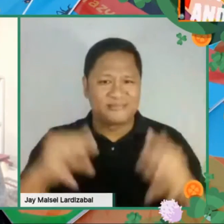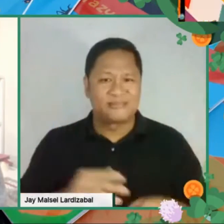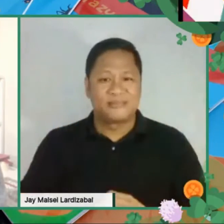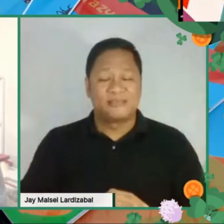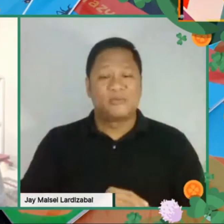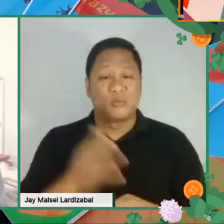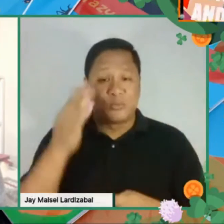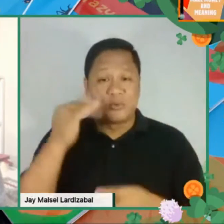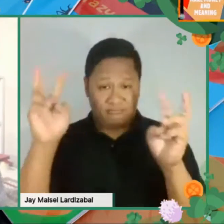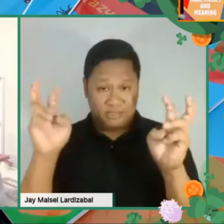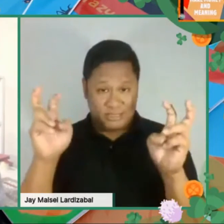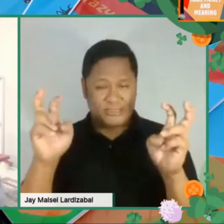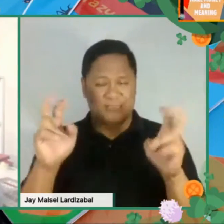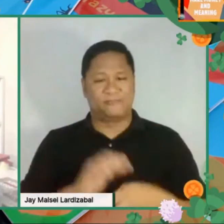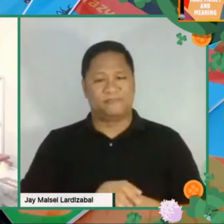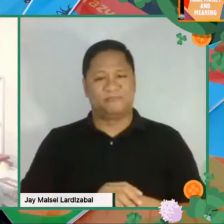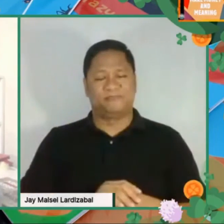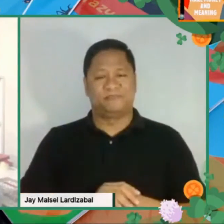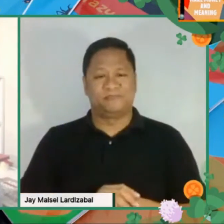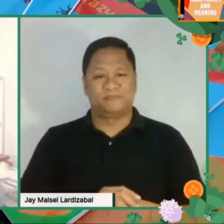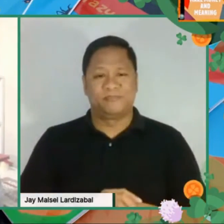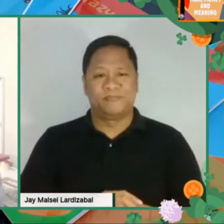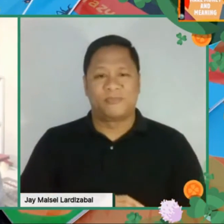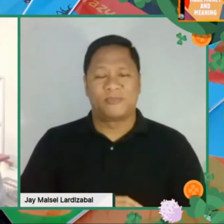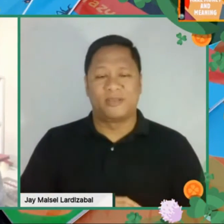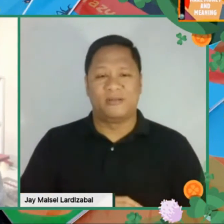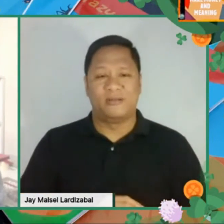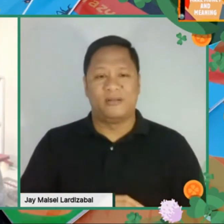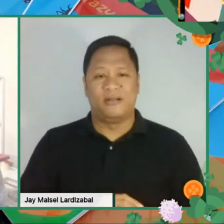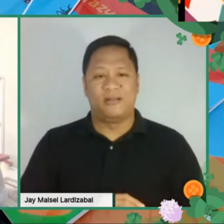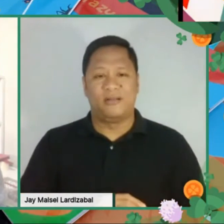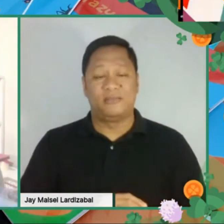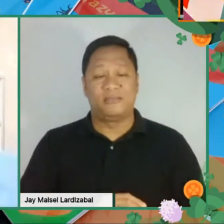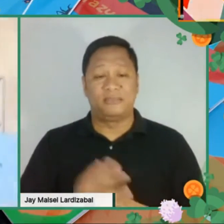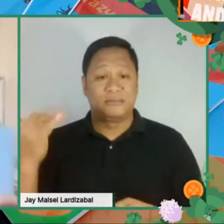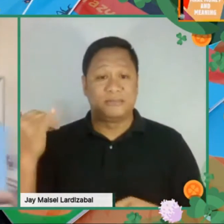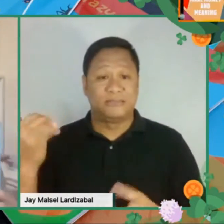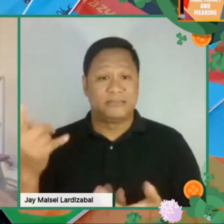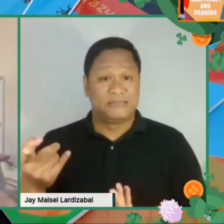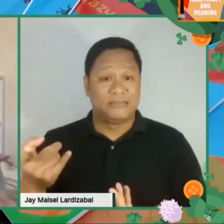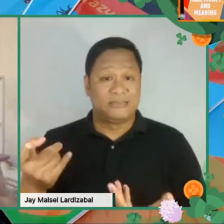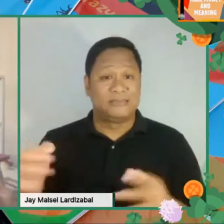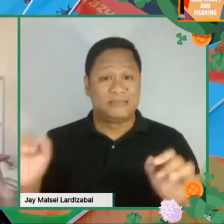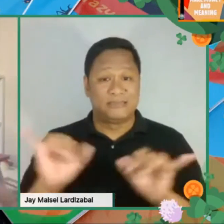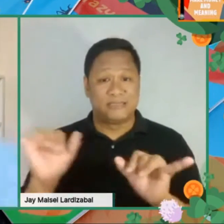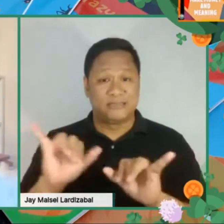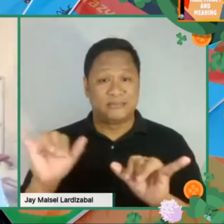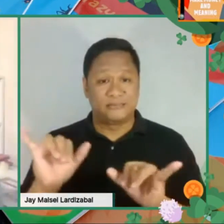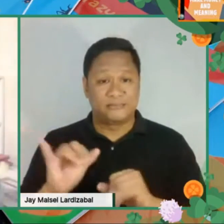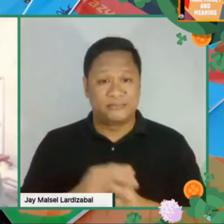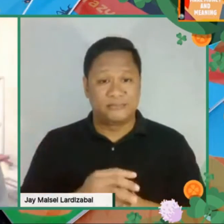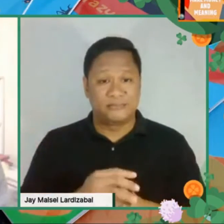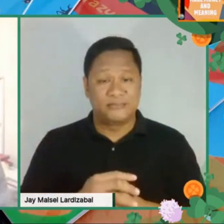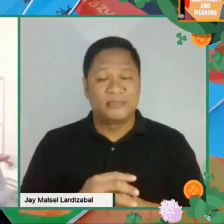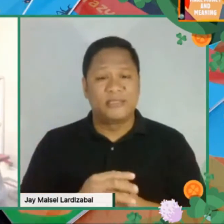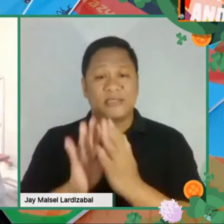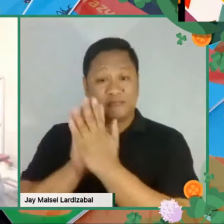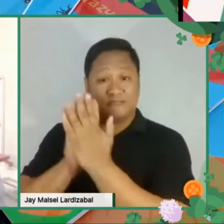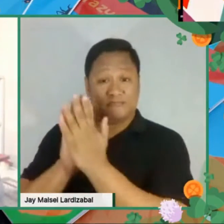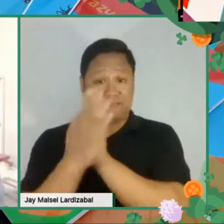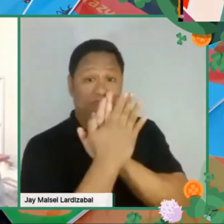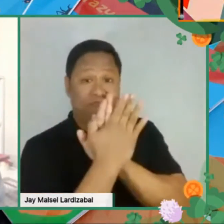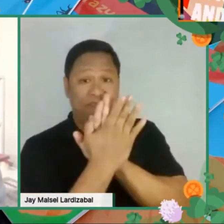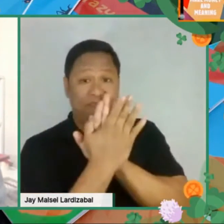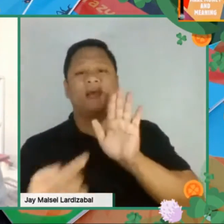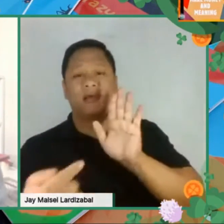title is like that. Because, Mhm. kasi dito, like sa likod, I'm gonna read it.